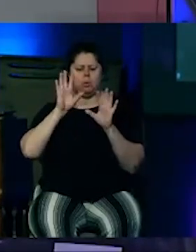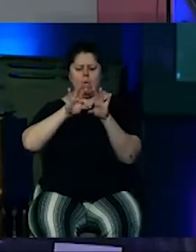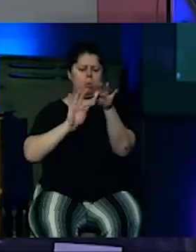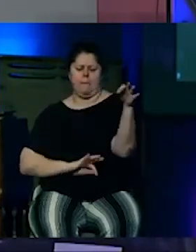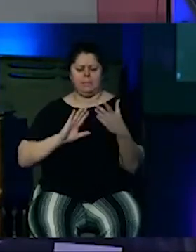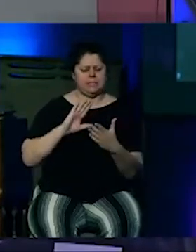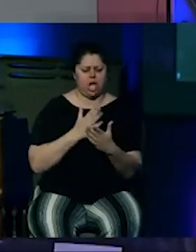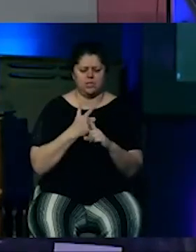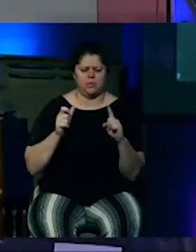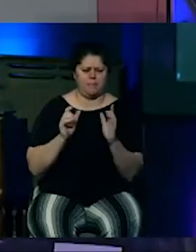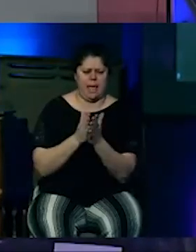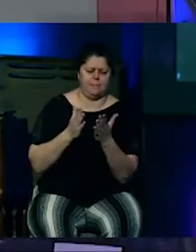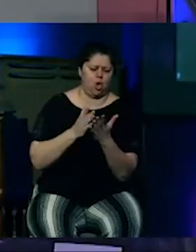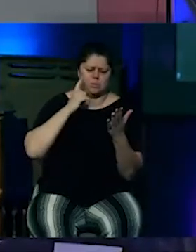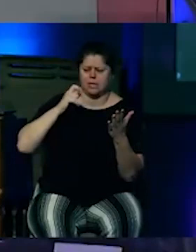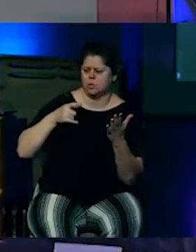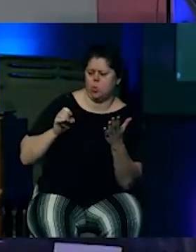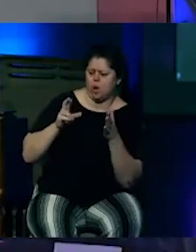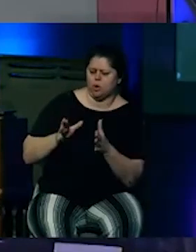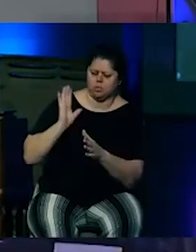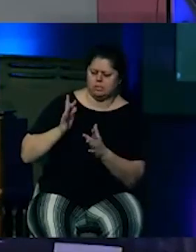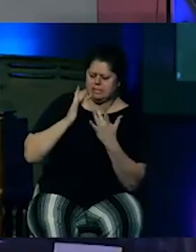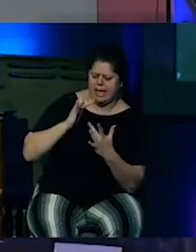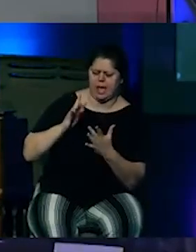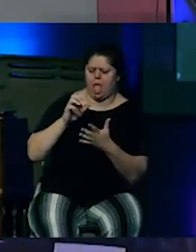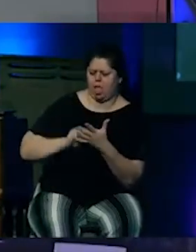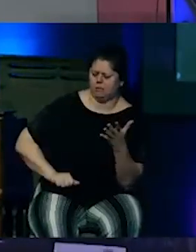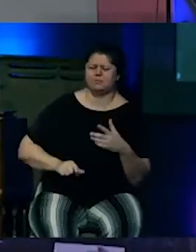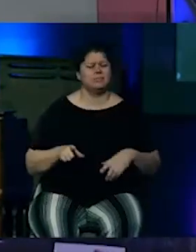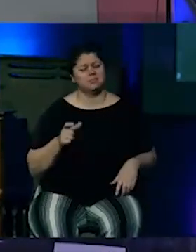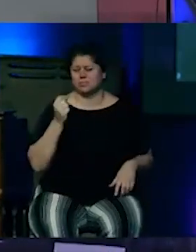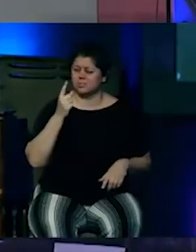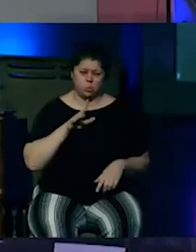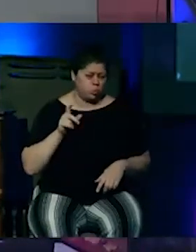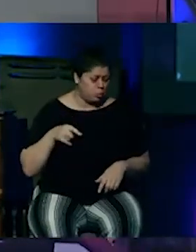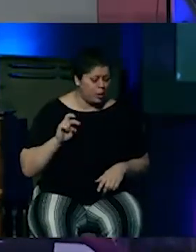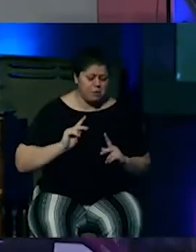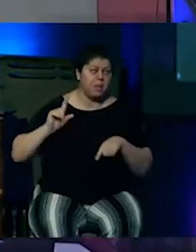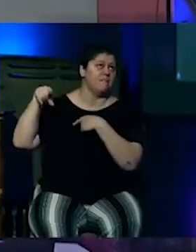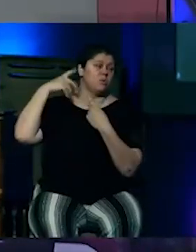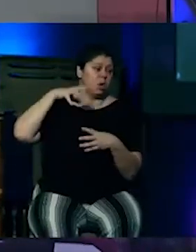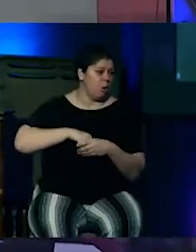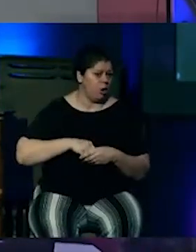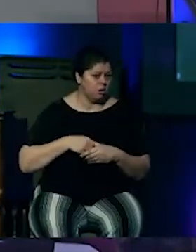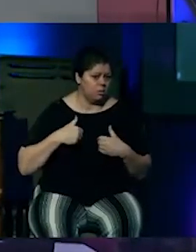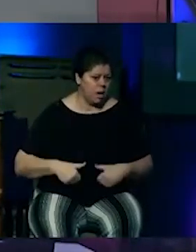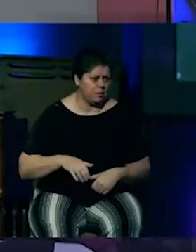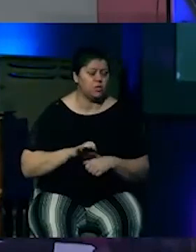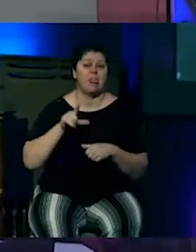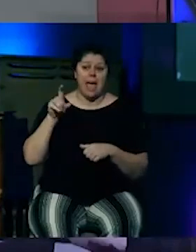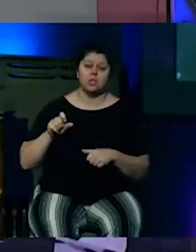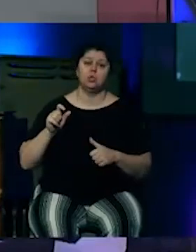it was a queer person who sang them. Again, we've always been a part of the body to the point that they had to